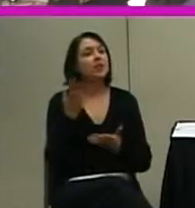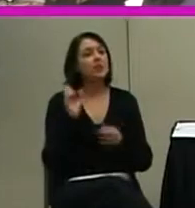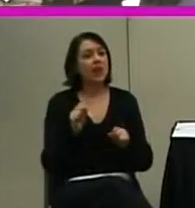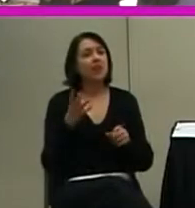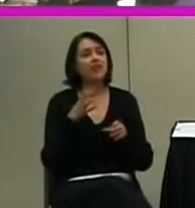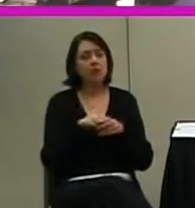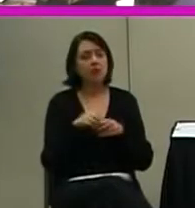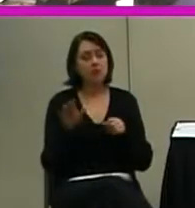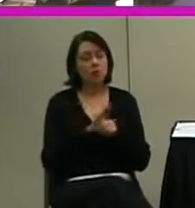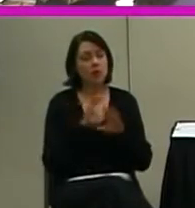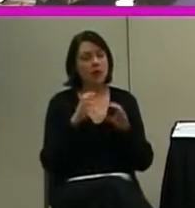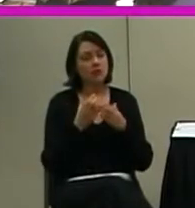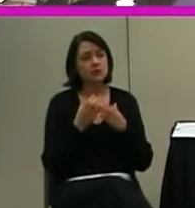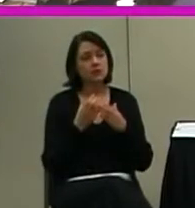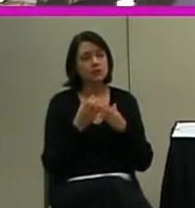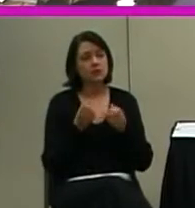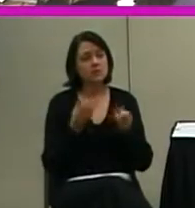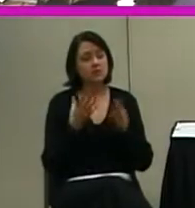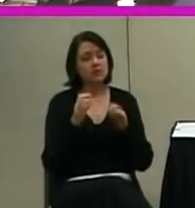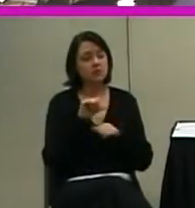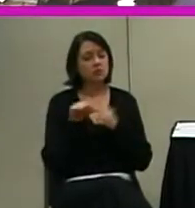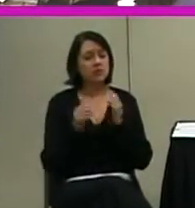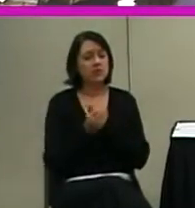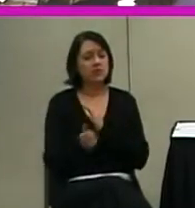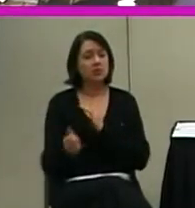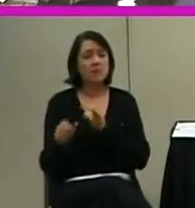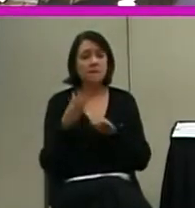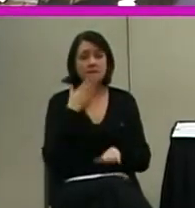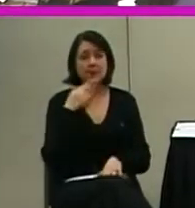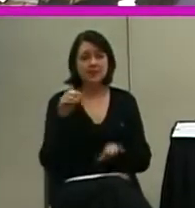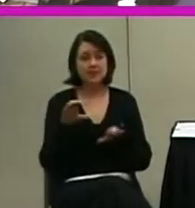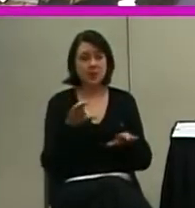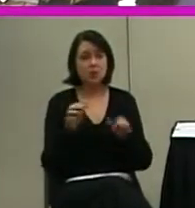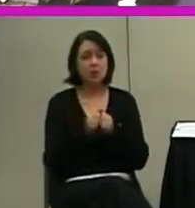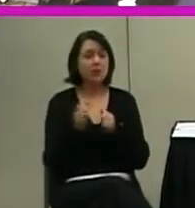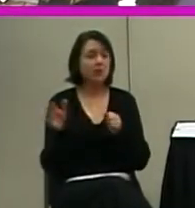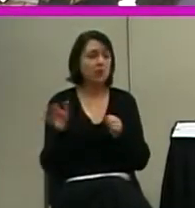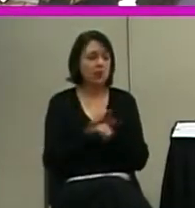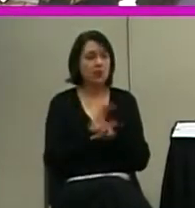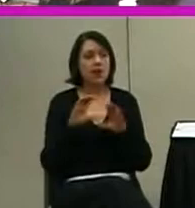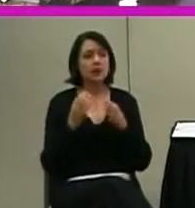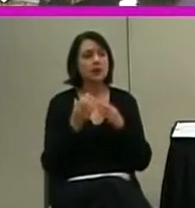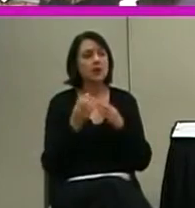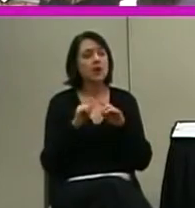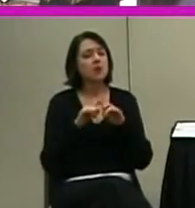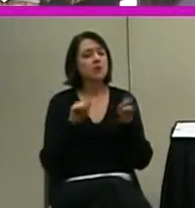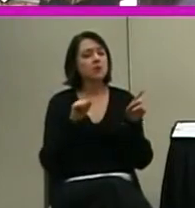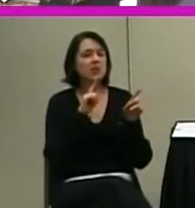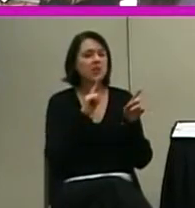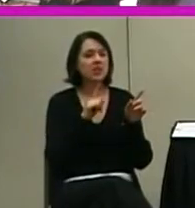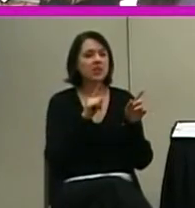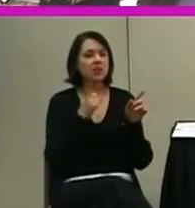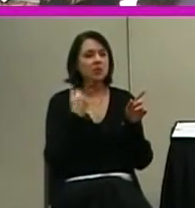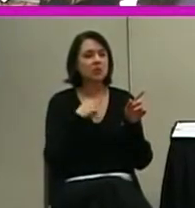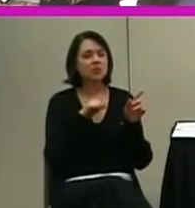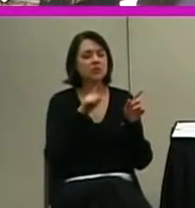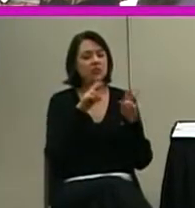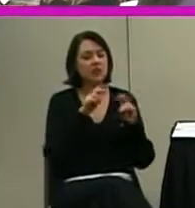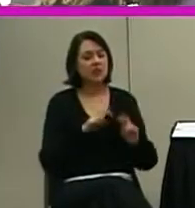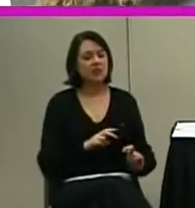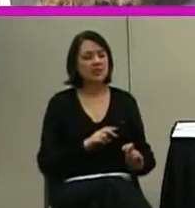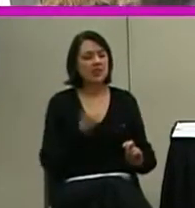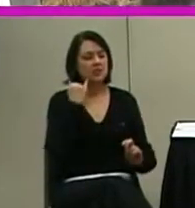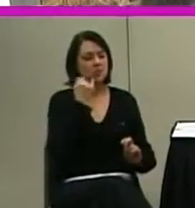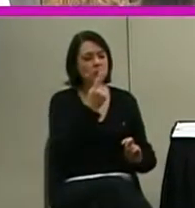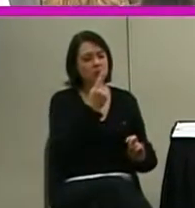the whole class, and there are a lot of social skills that are best done with the class. But we're really looking at, but what if there's